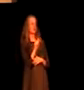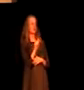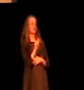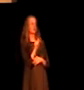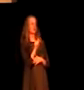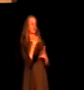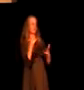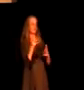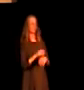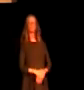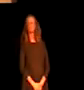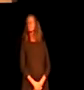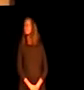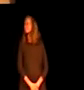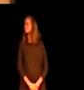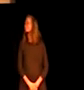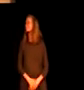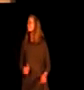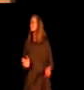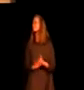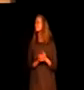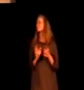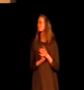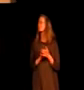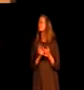me. Thank you.